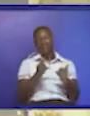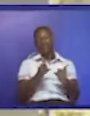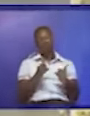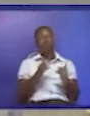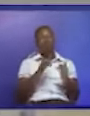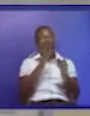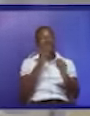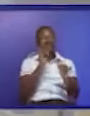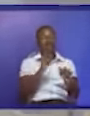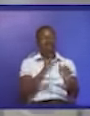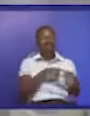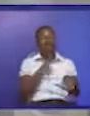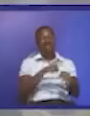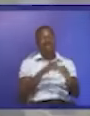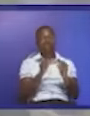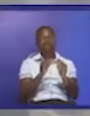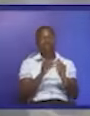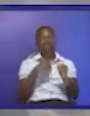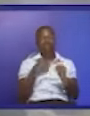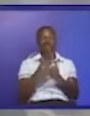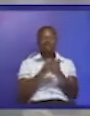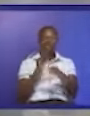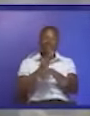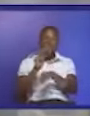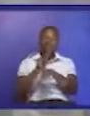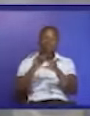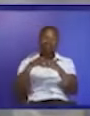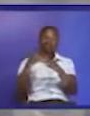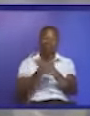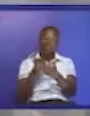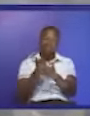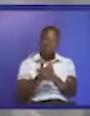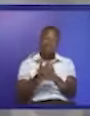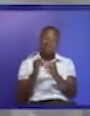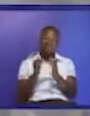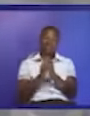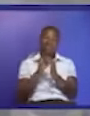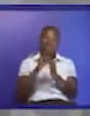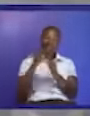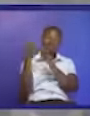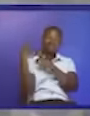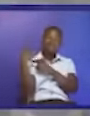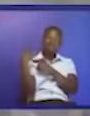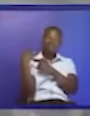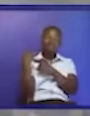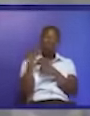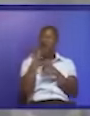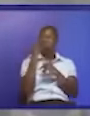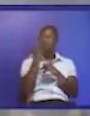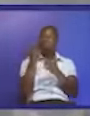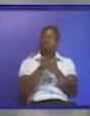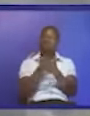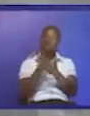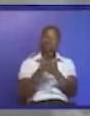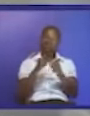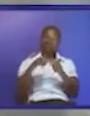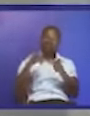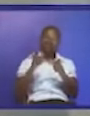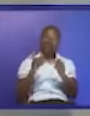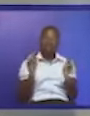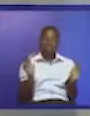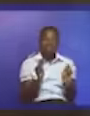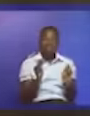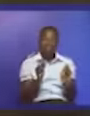There are ministries in Ghana. The mantle that is upon you is beyond Ghana, but you are still like Gideon